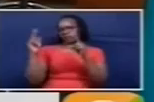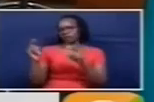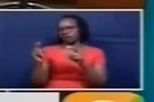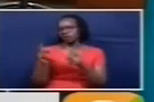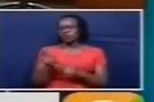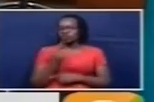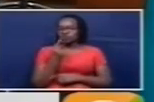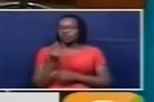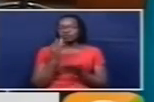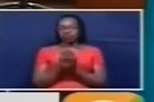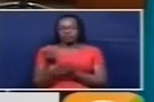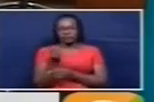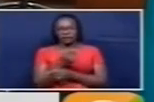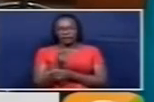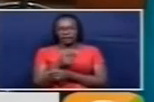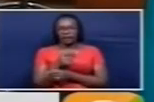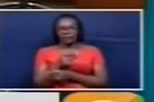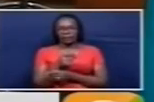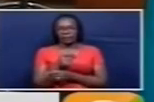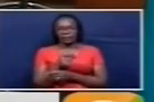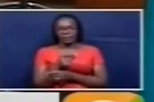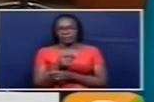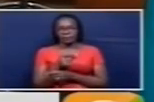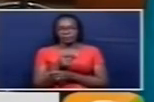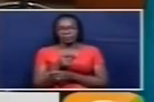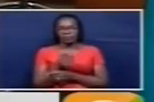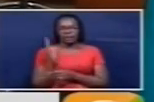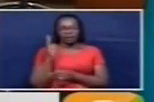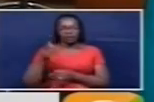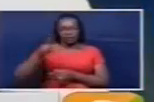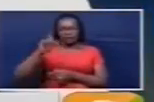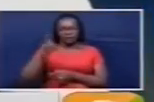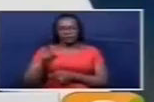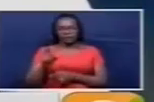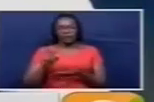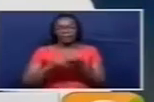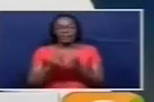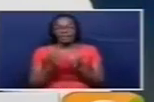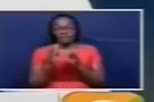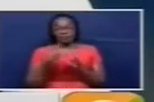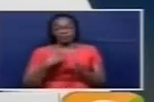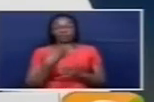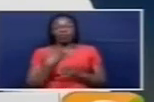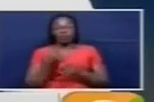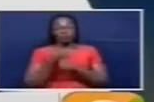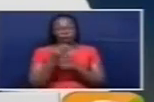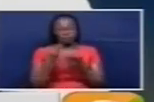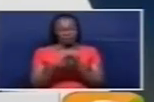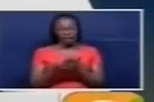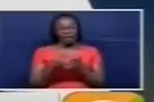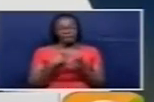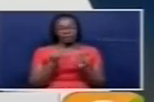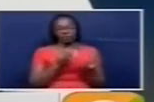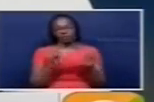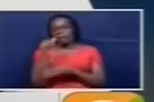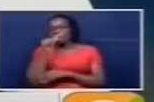Because say that salaries need to be salaries, increased. Bodyguards are decreased. So I'm saying that if I wanted to make money, I'd be in the private sector. Mm-hmm. I'd be in these big parties.